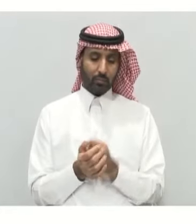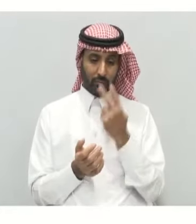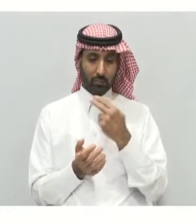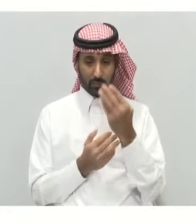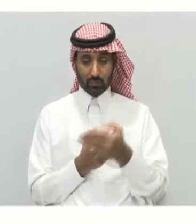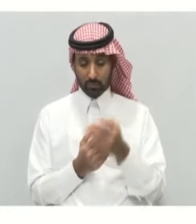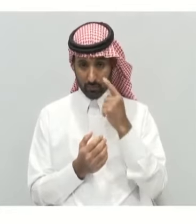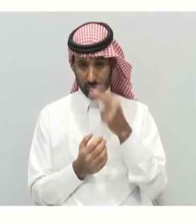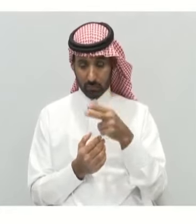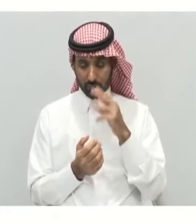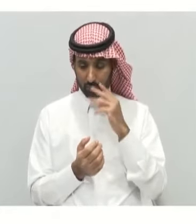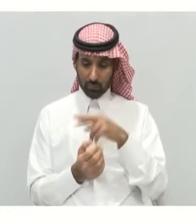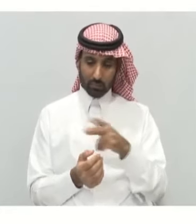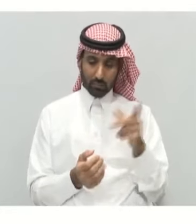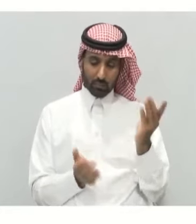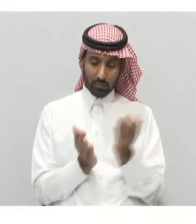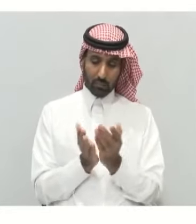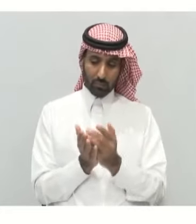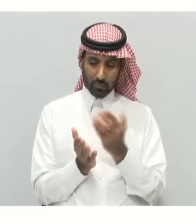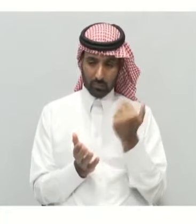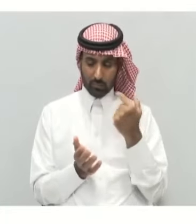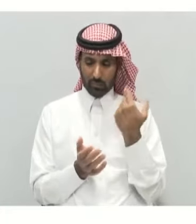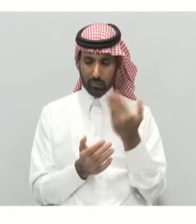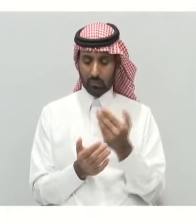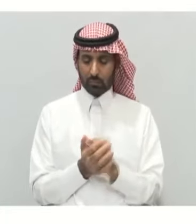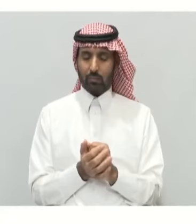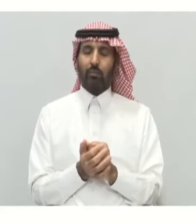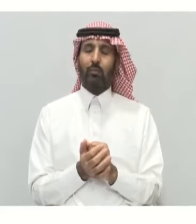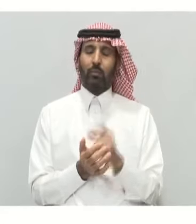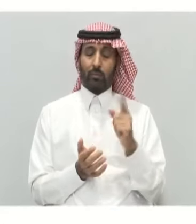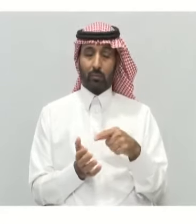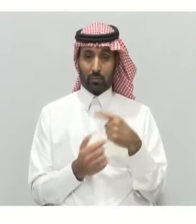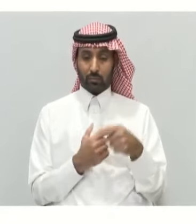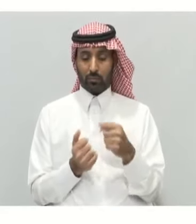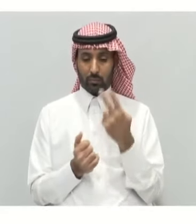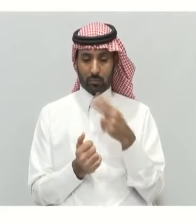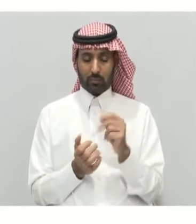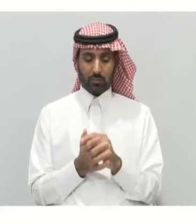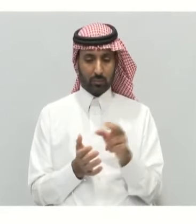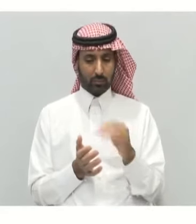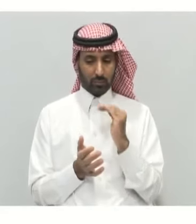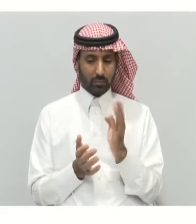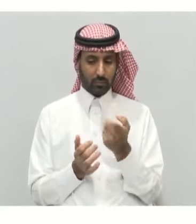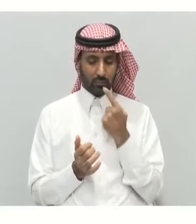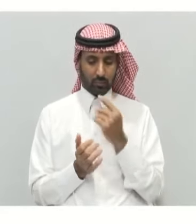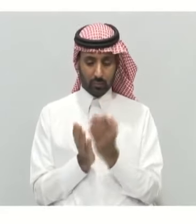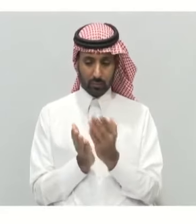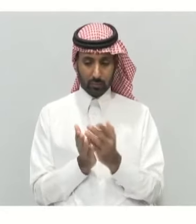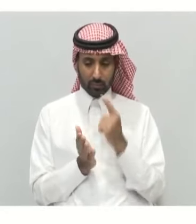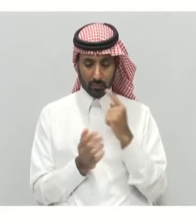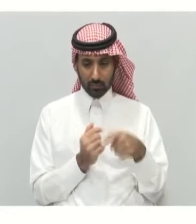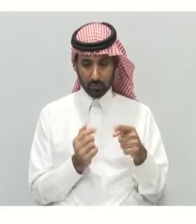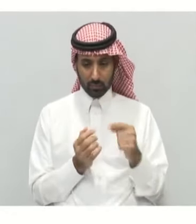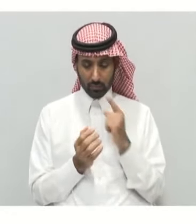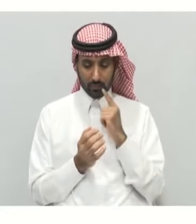So here we can see different subject that he have every day. Let's see the answer. The subject he has every